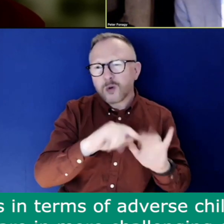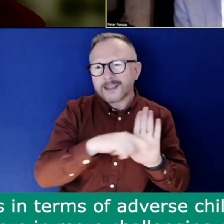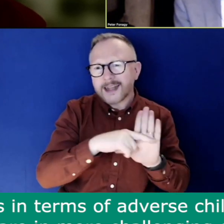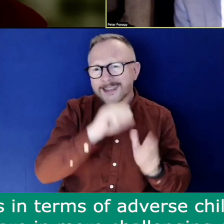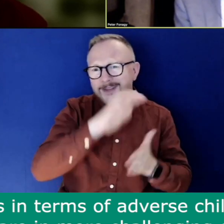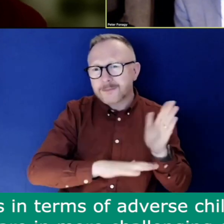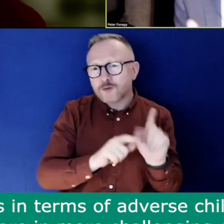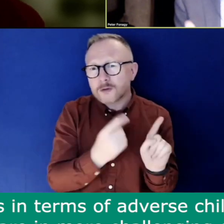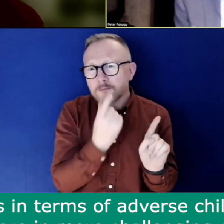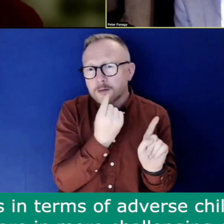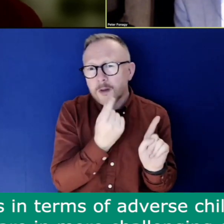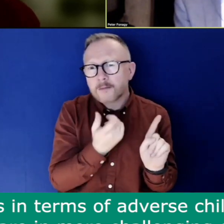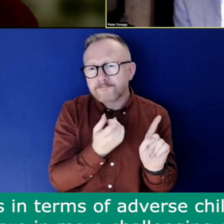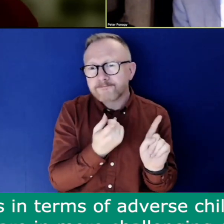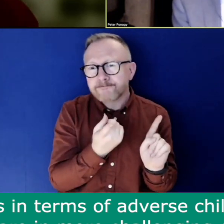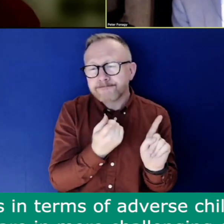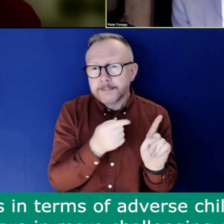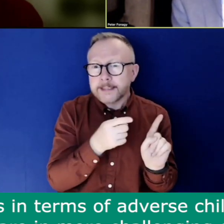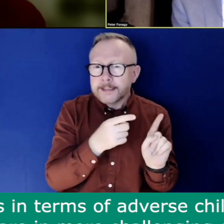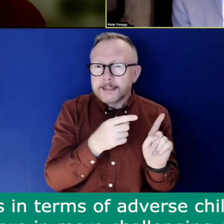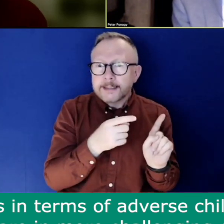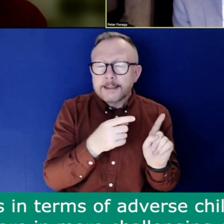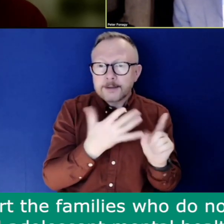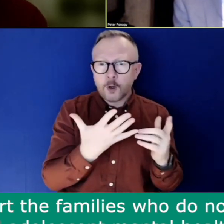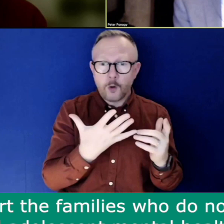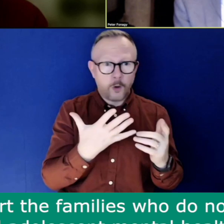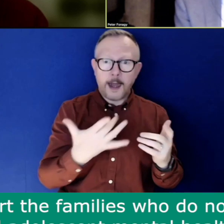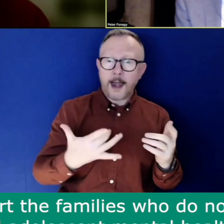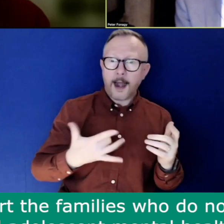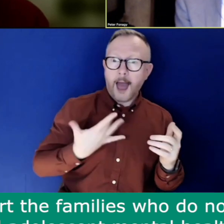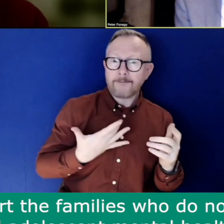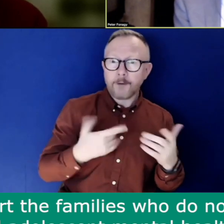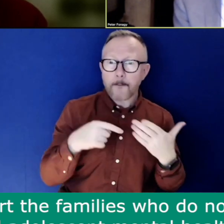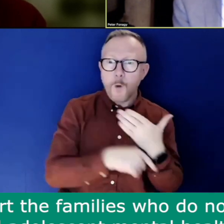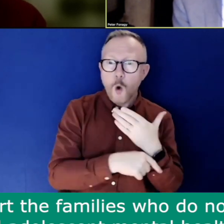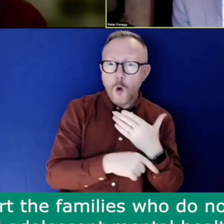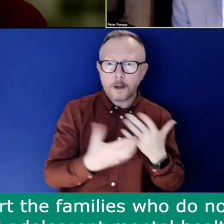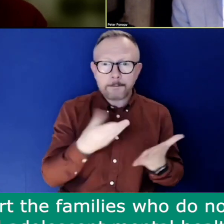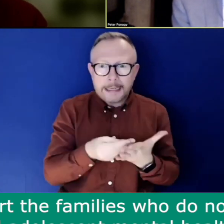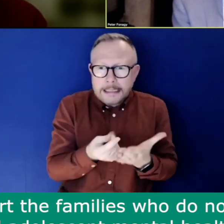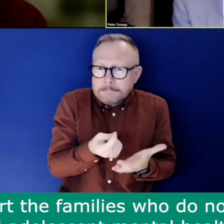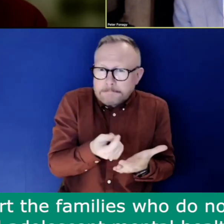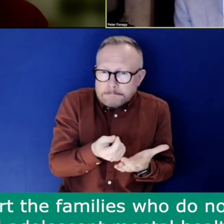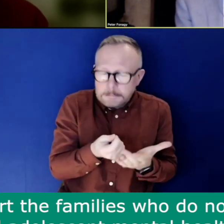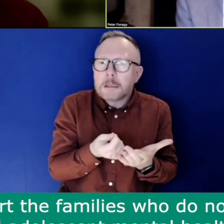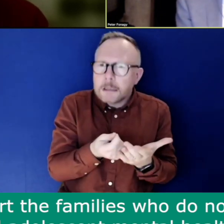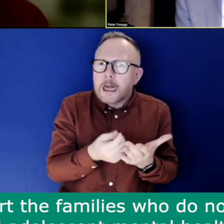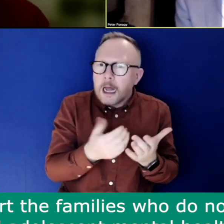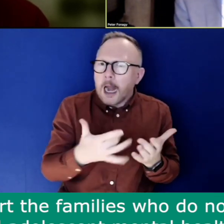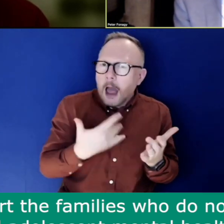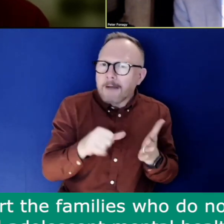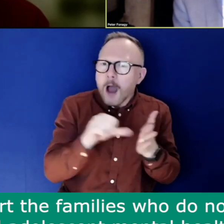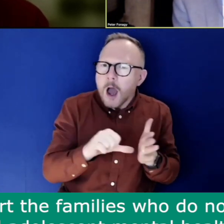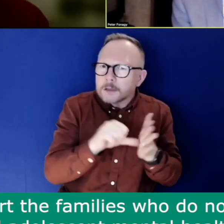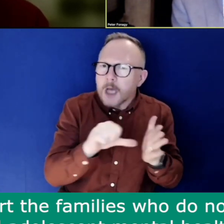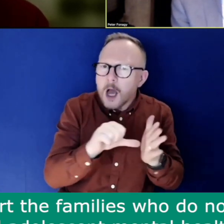are in more challenging economic conditions. What can we do to support